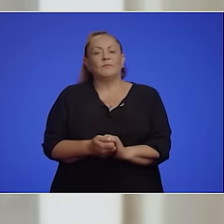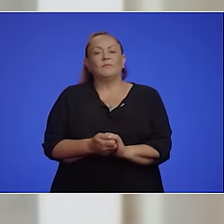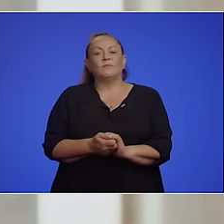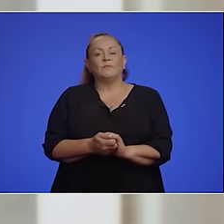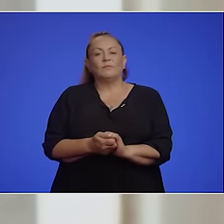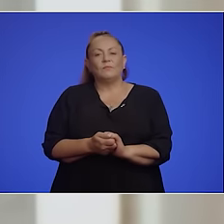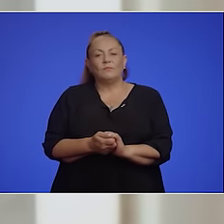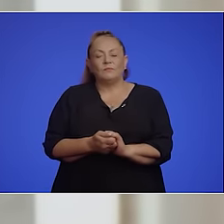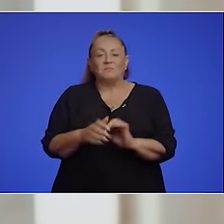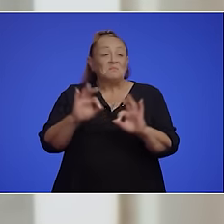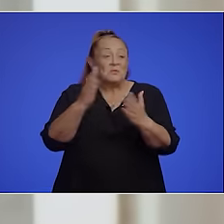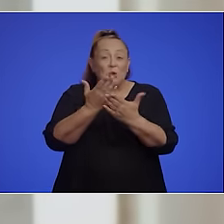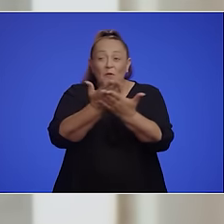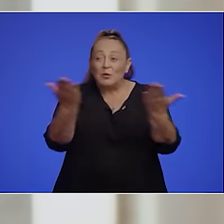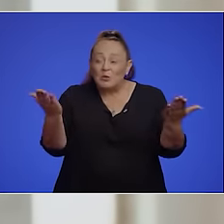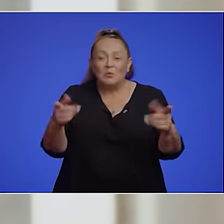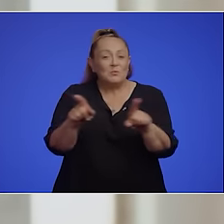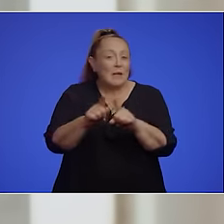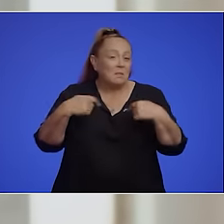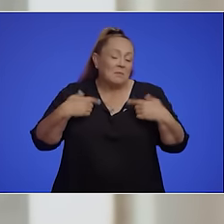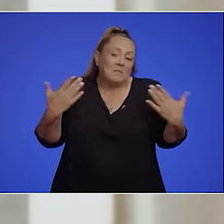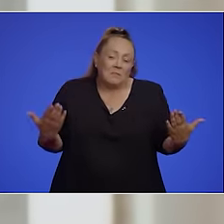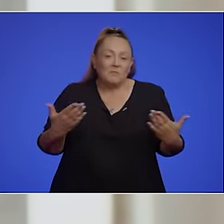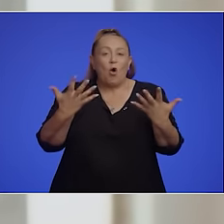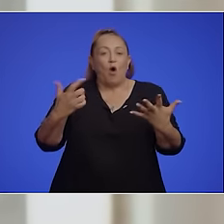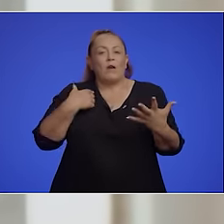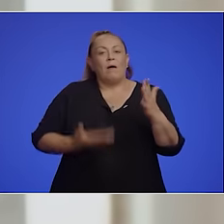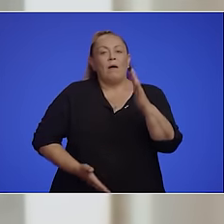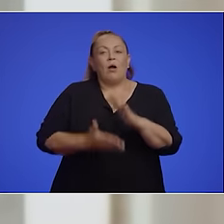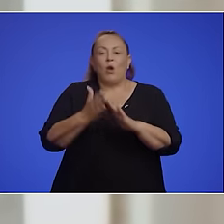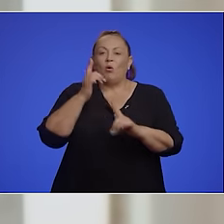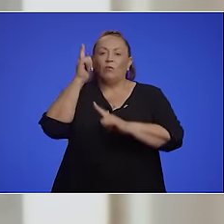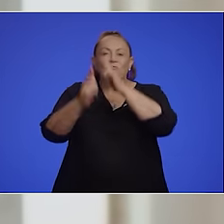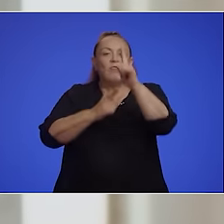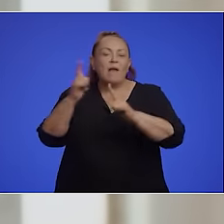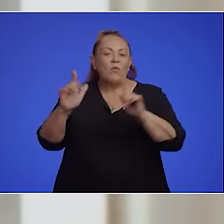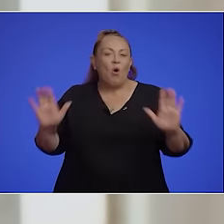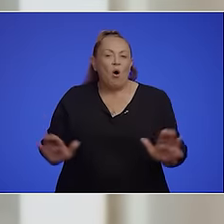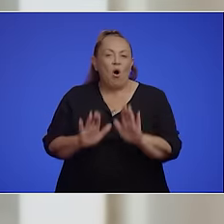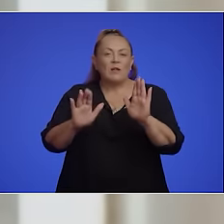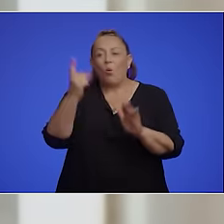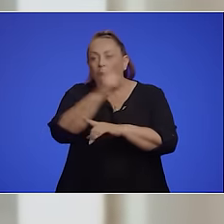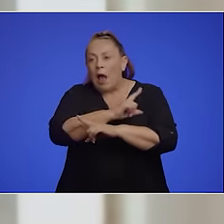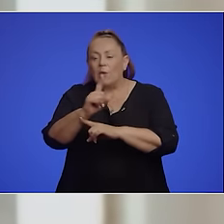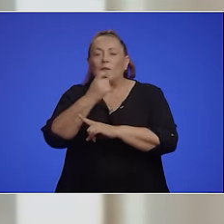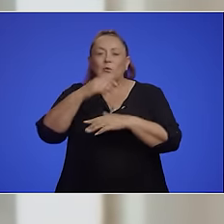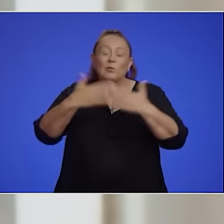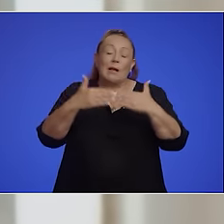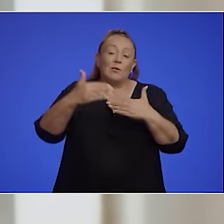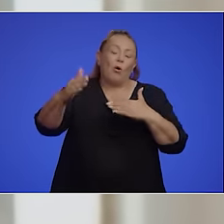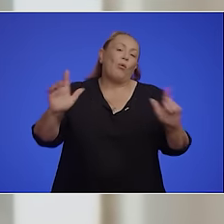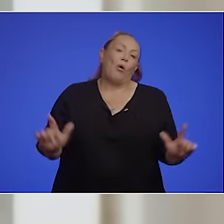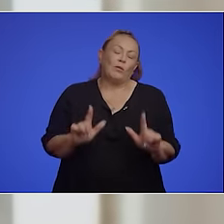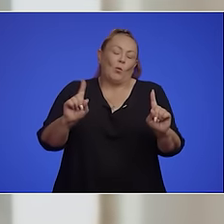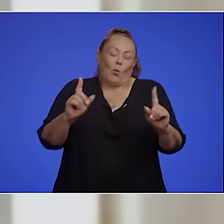I'm not sure about you, but I've often had the experience when I've been going on a journey or a trip for a week or a few days or maybe a little bit longer.